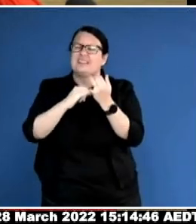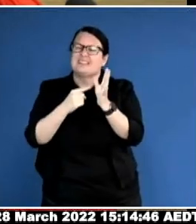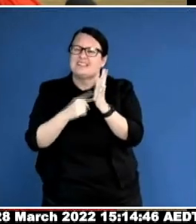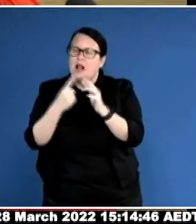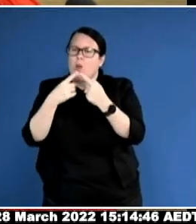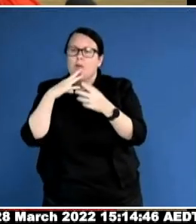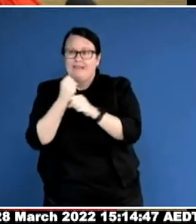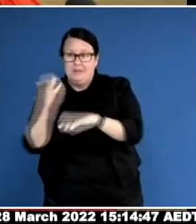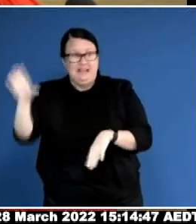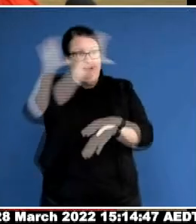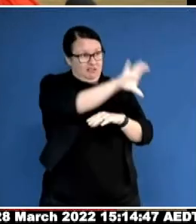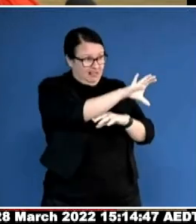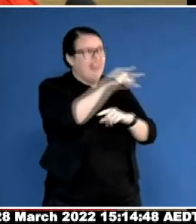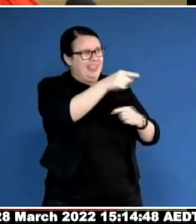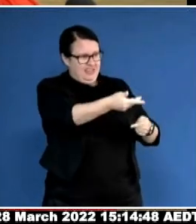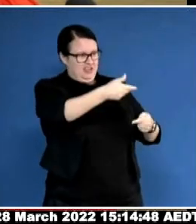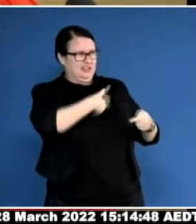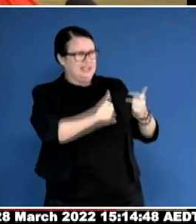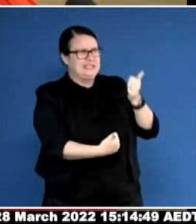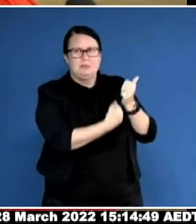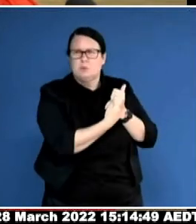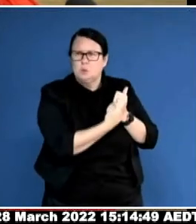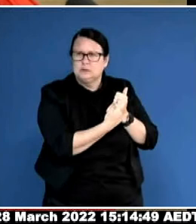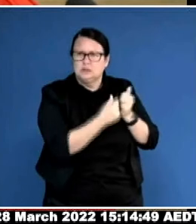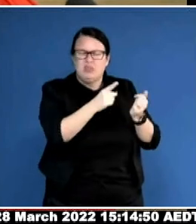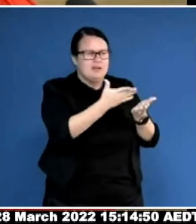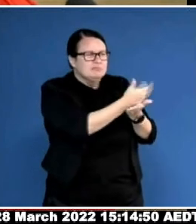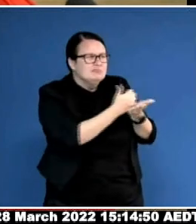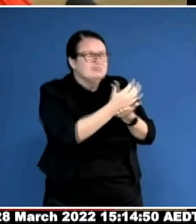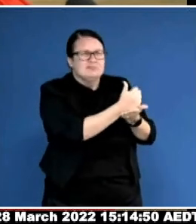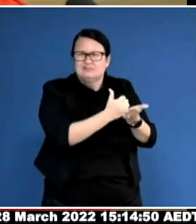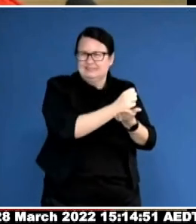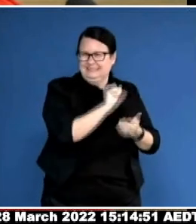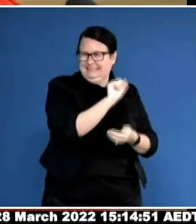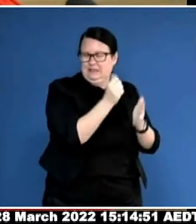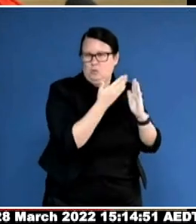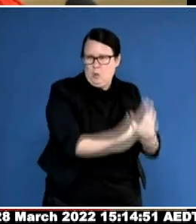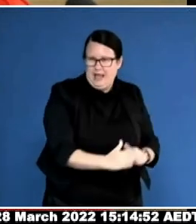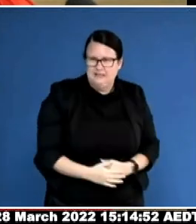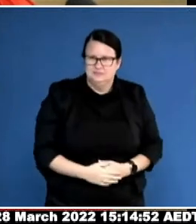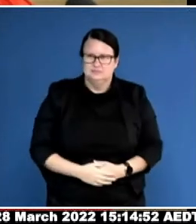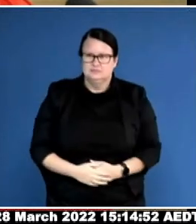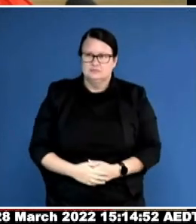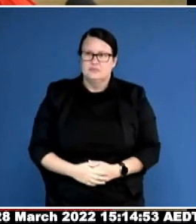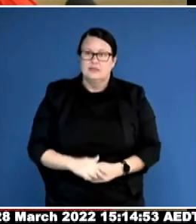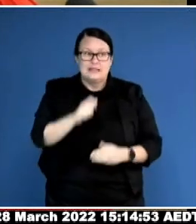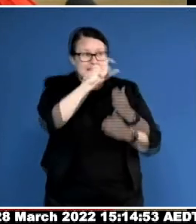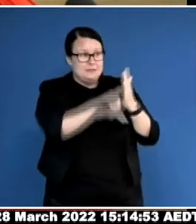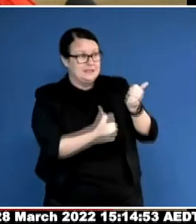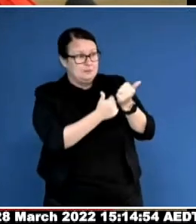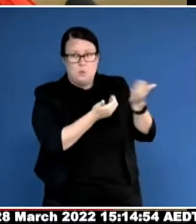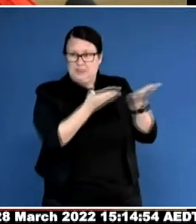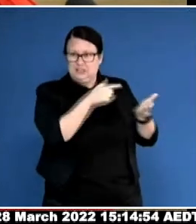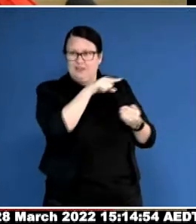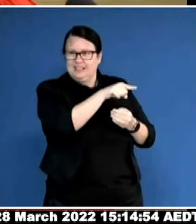local governments and raised additional financial resources through grants and fundraising. Disability support services